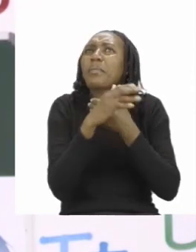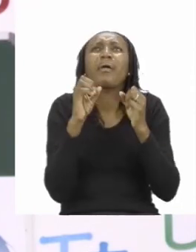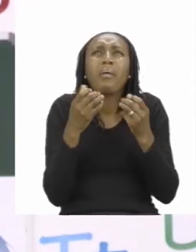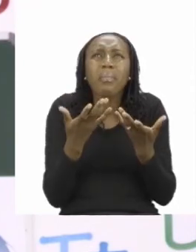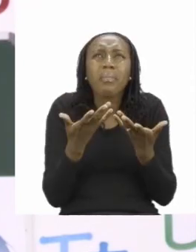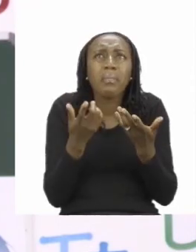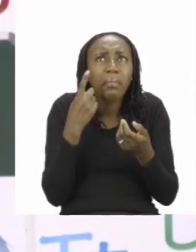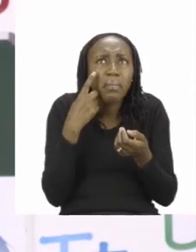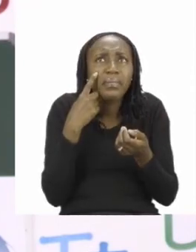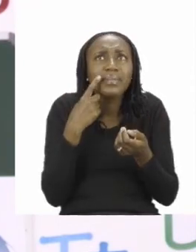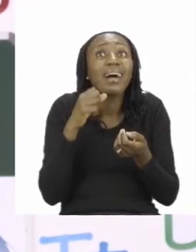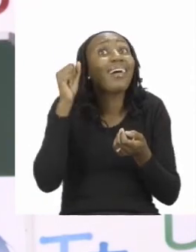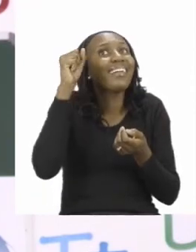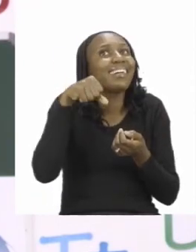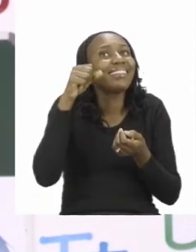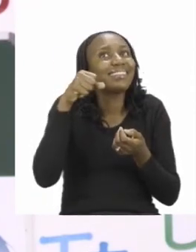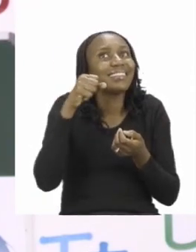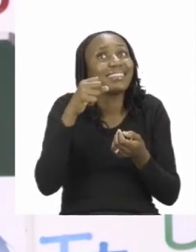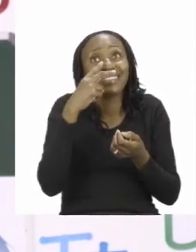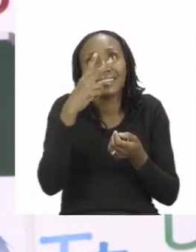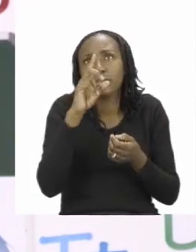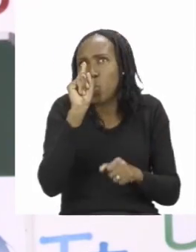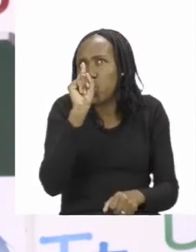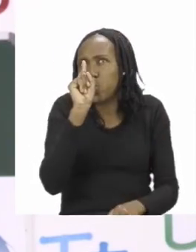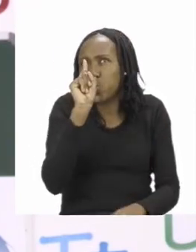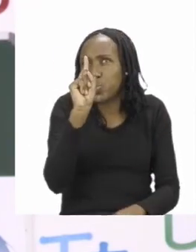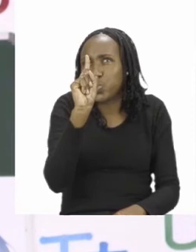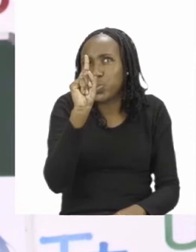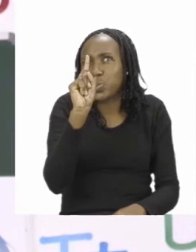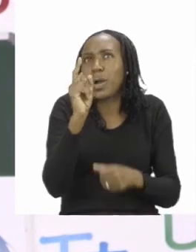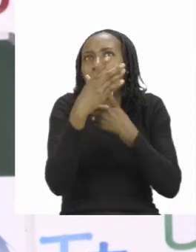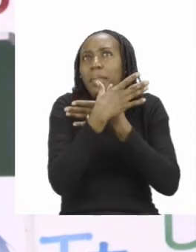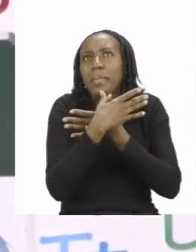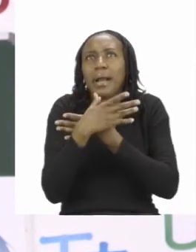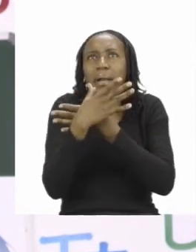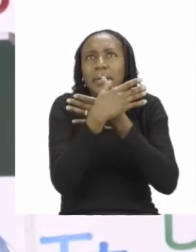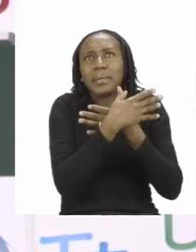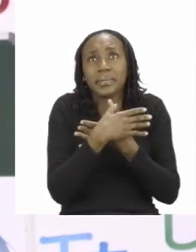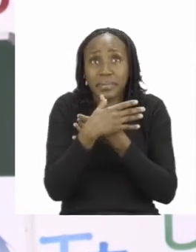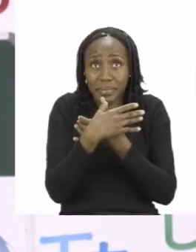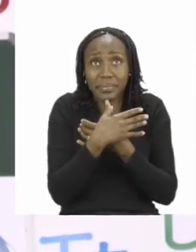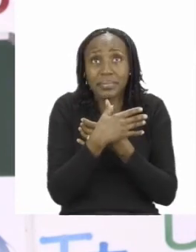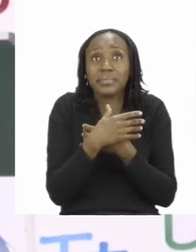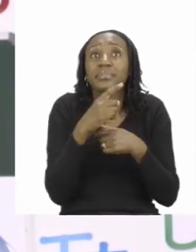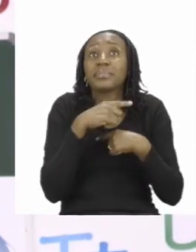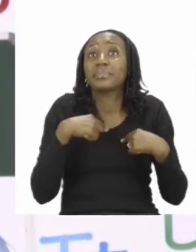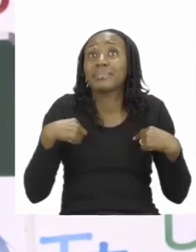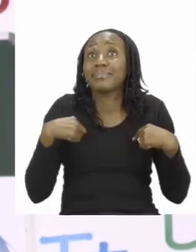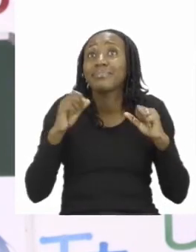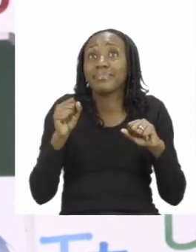see? Yes, we can only see 1 butterfly. So we need to match the number 1 to